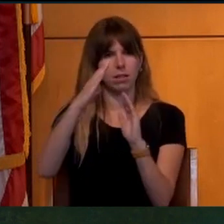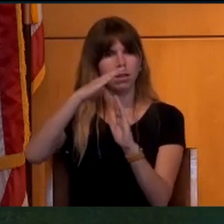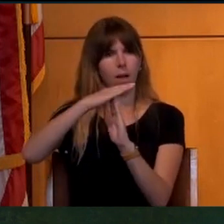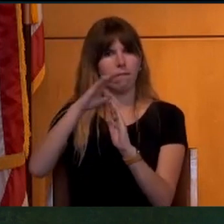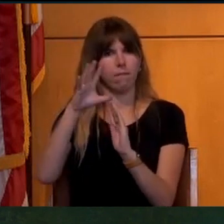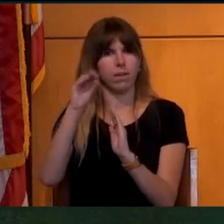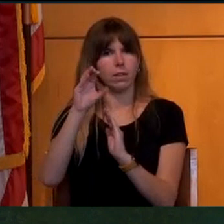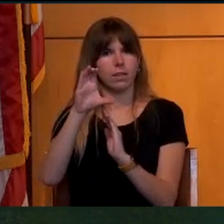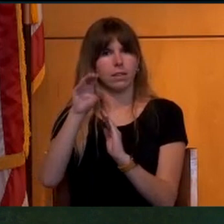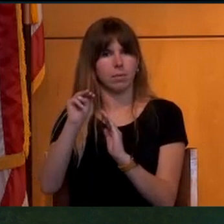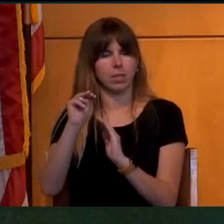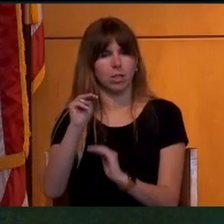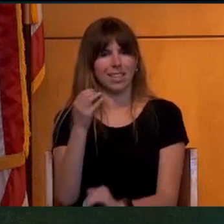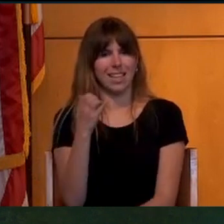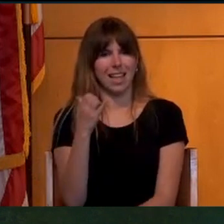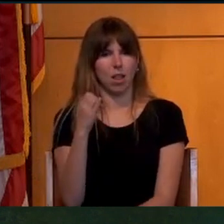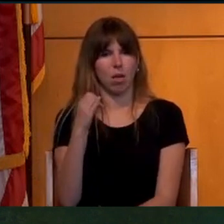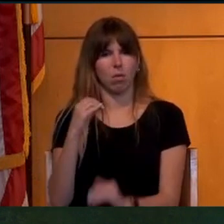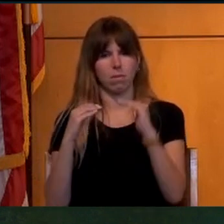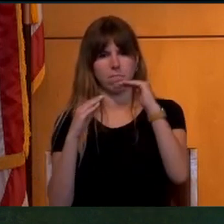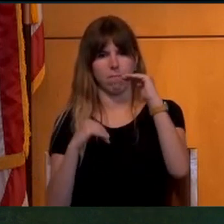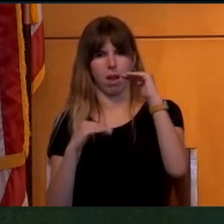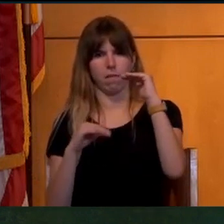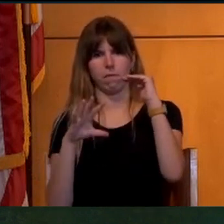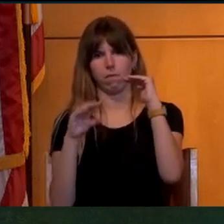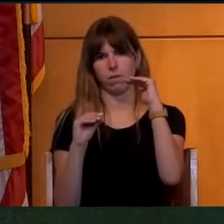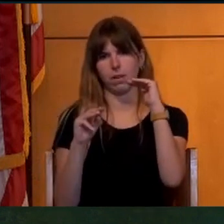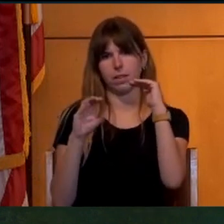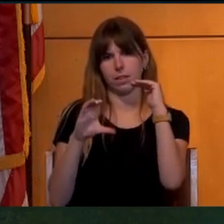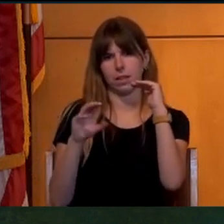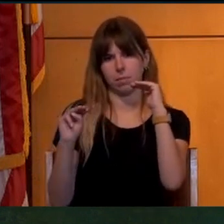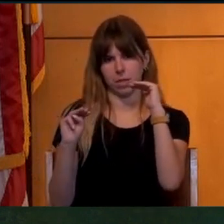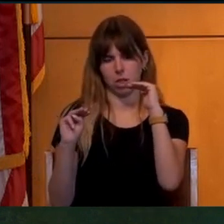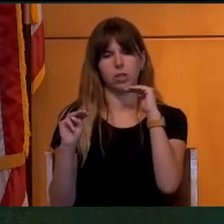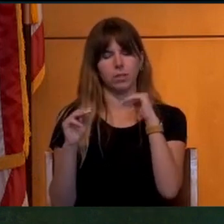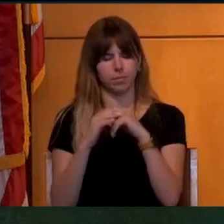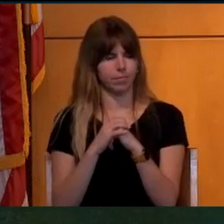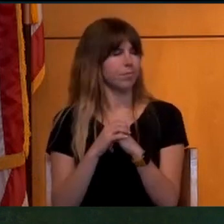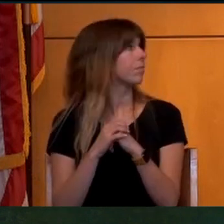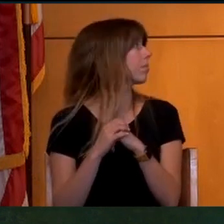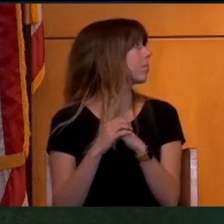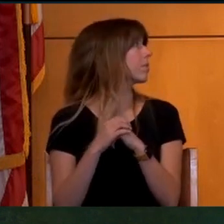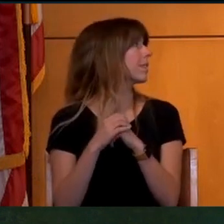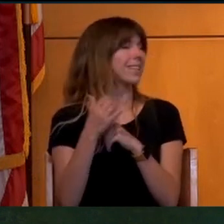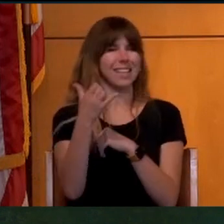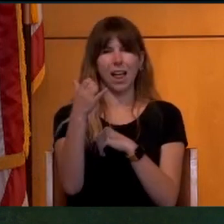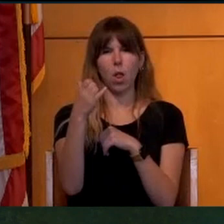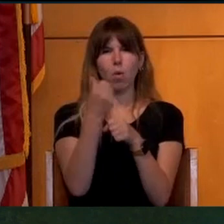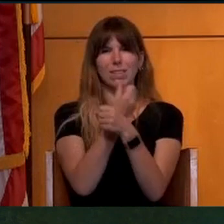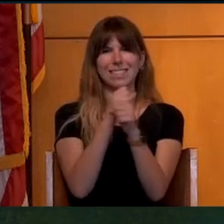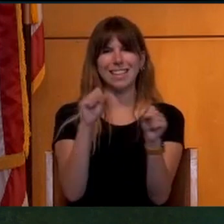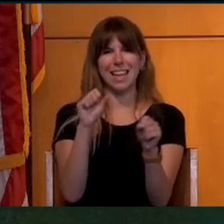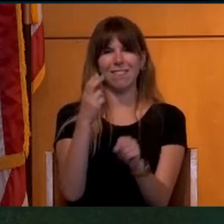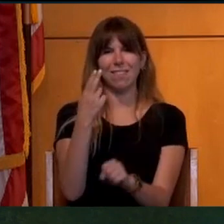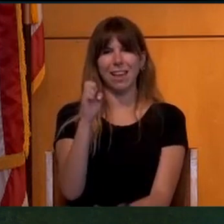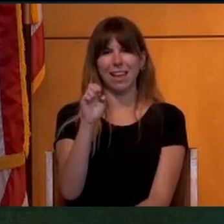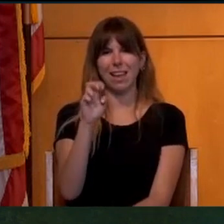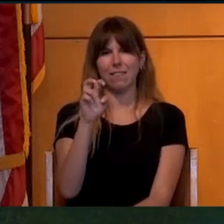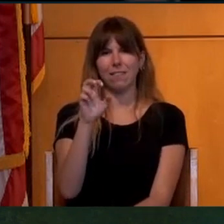the bottom 50 centimeters of the meter depth. The yellow areas are safe havens. That's where we park when the Earth